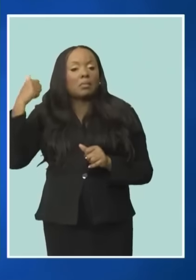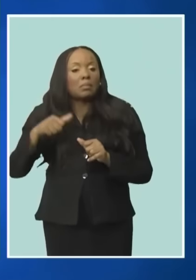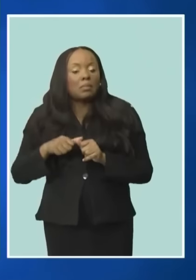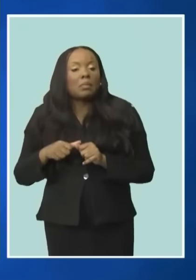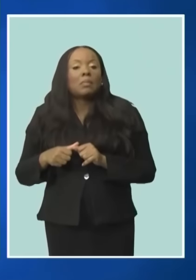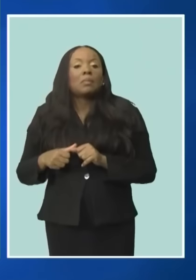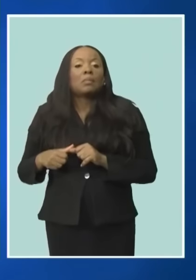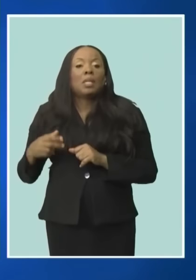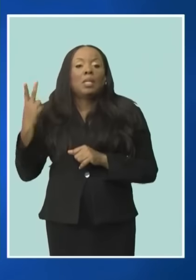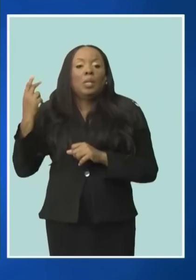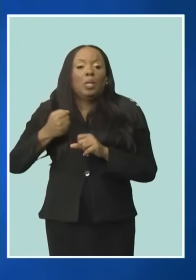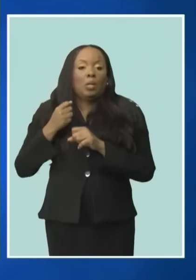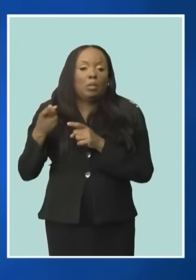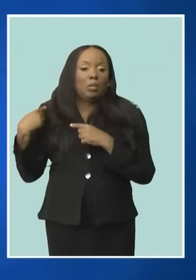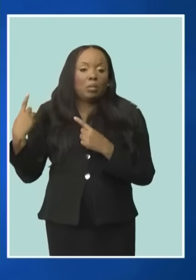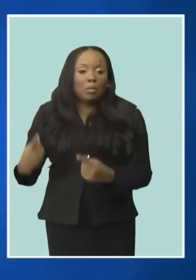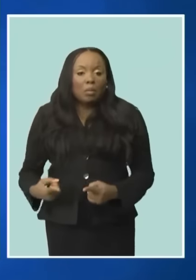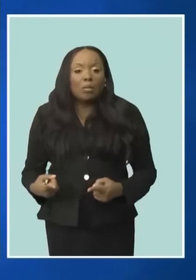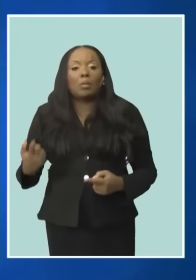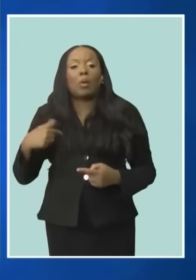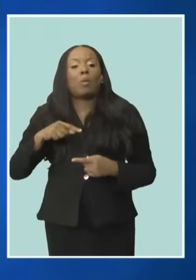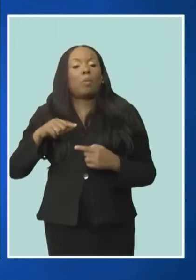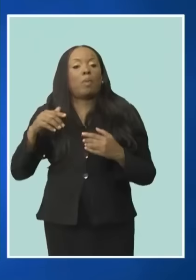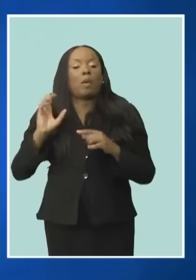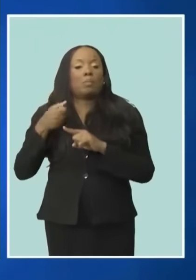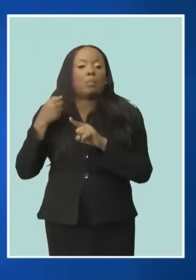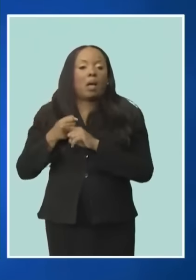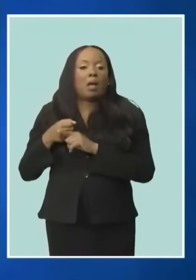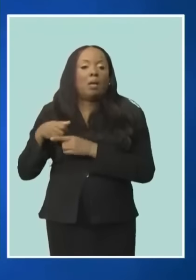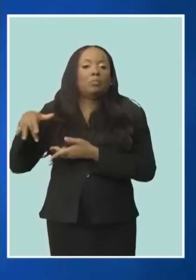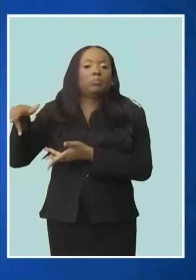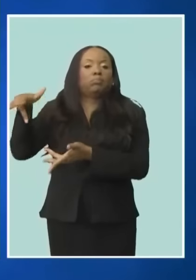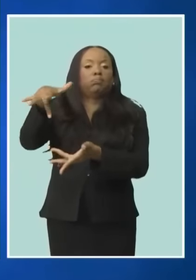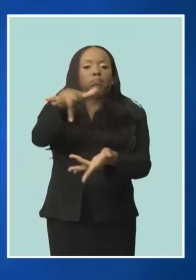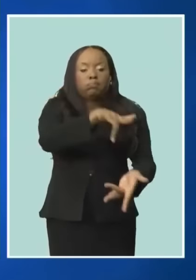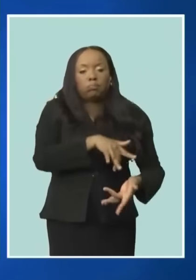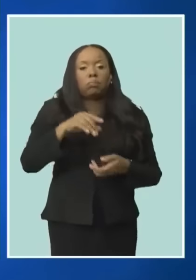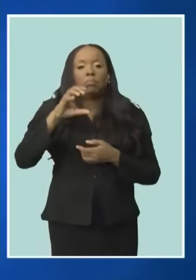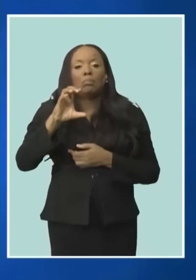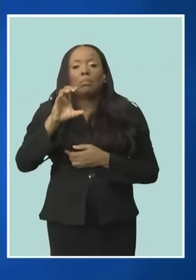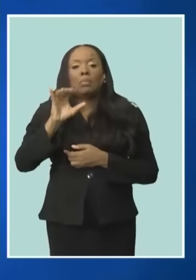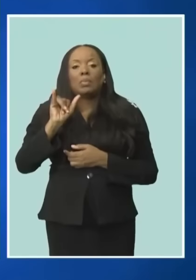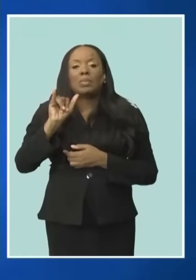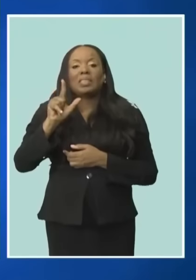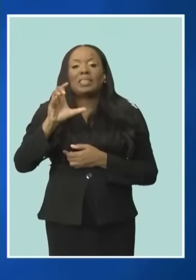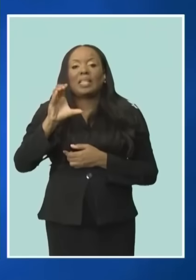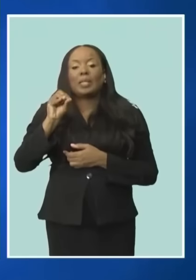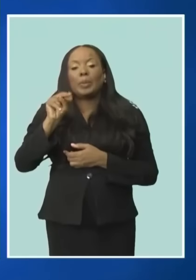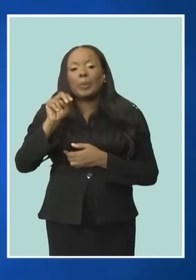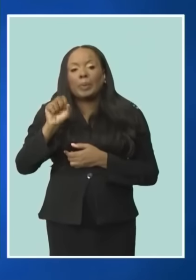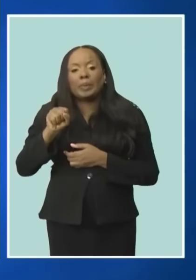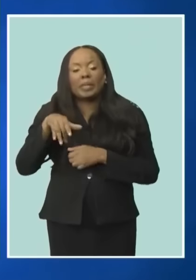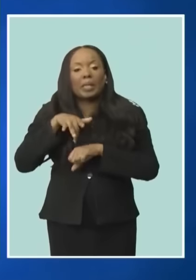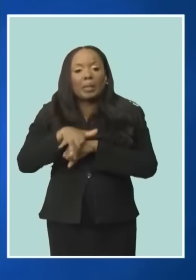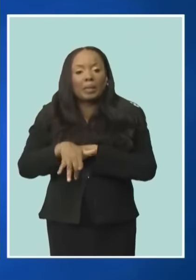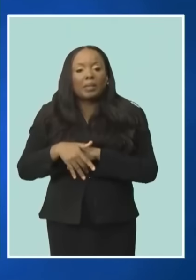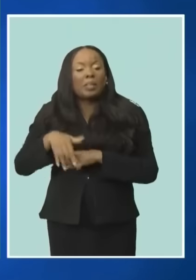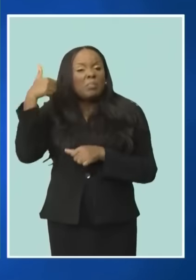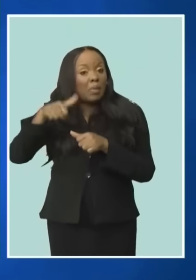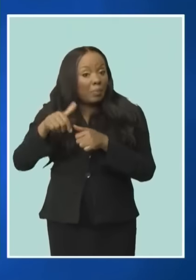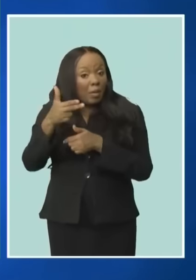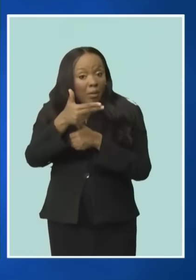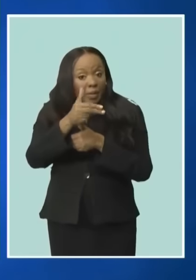past 2 years, Barbados has been affected by tropical cyclones early in this season. And he pointed to Hurricane Elsa